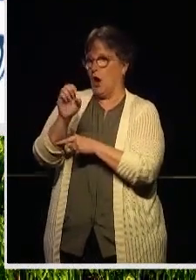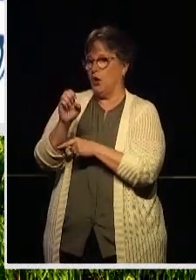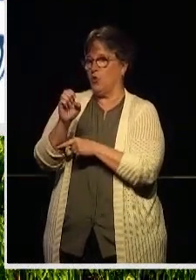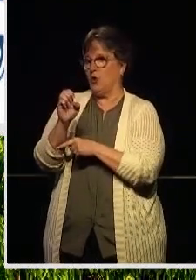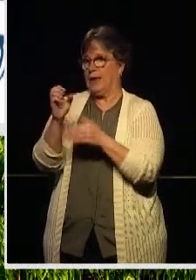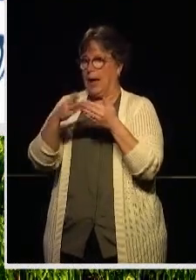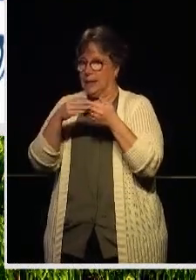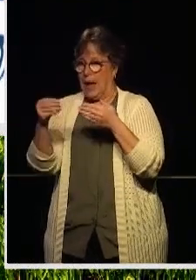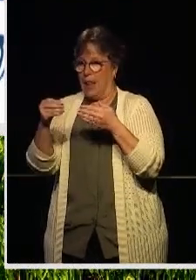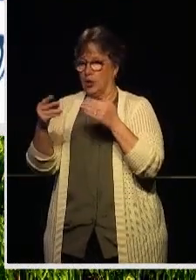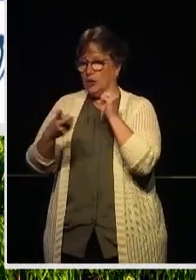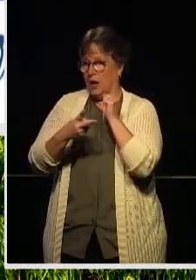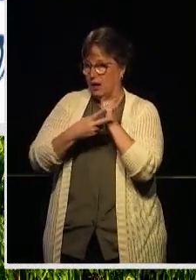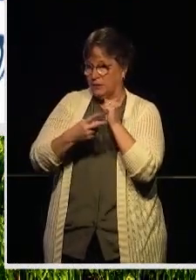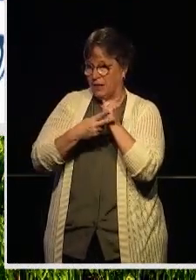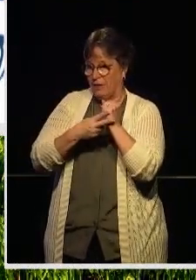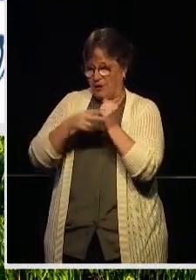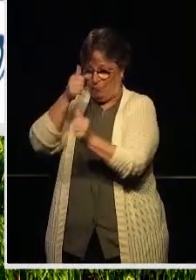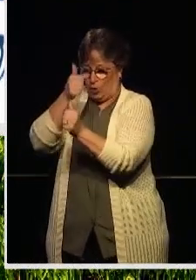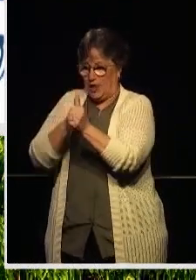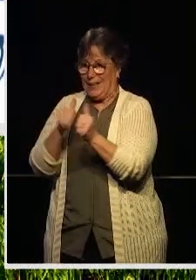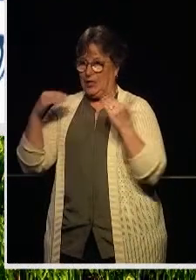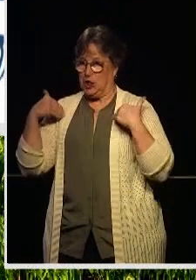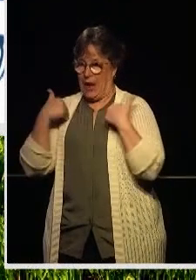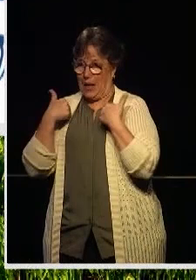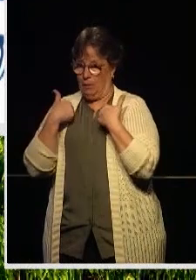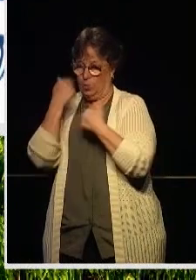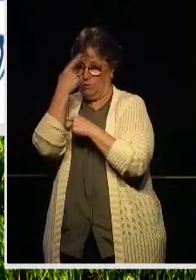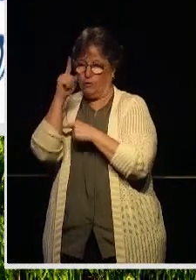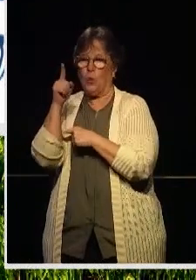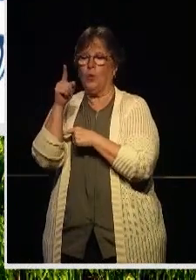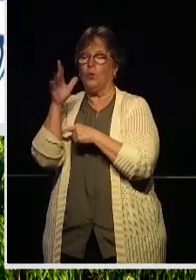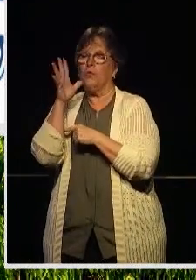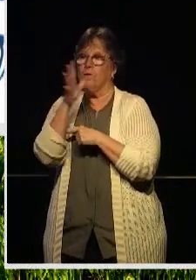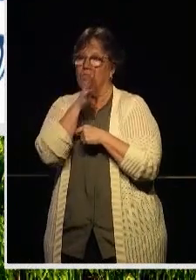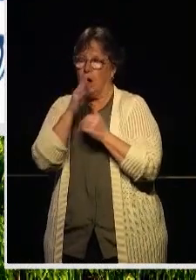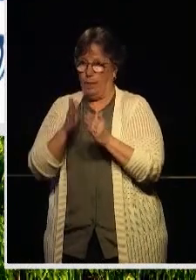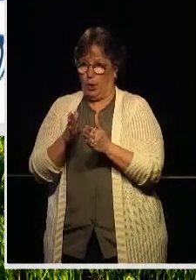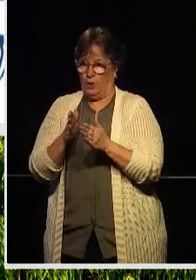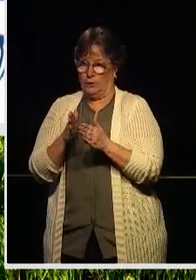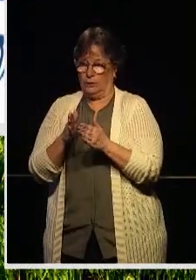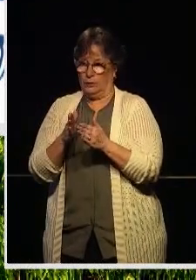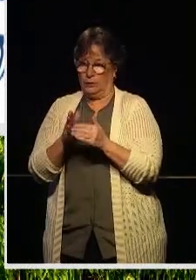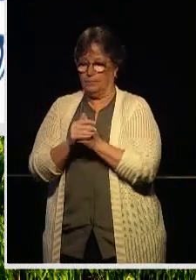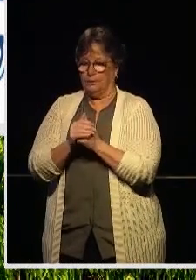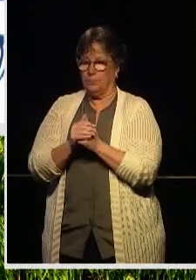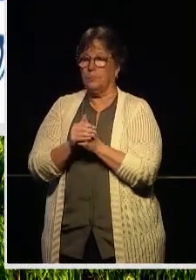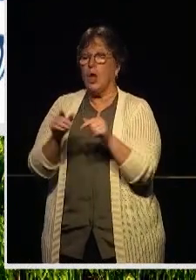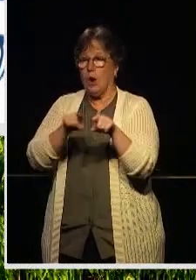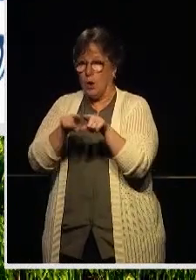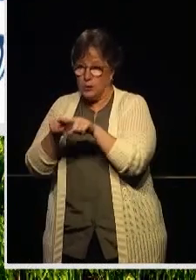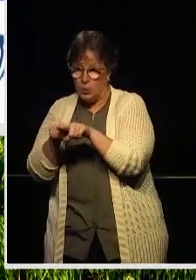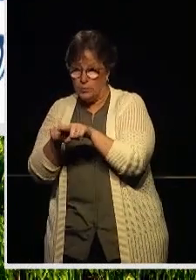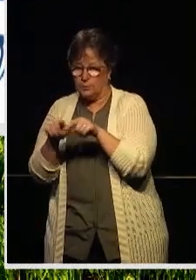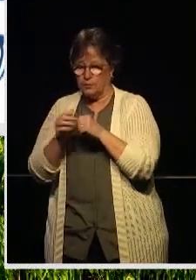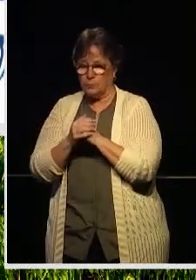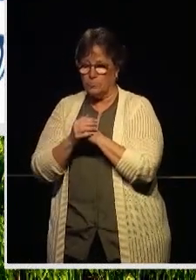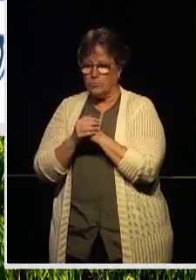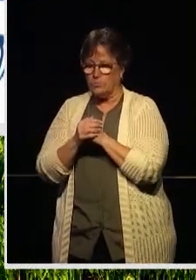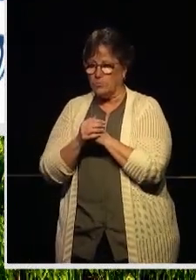$200 of saving per animal for the farmer right at the farm. Not only that, we've also